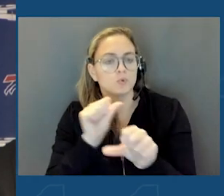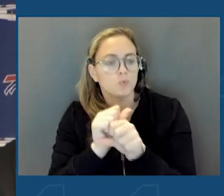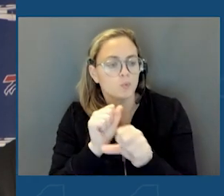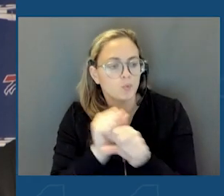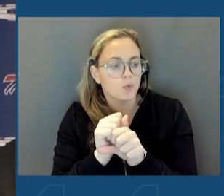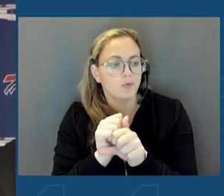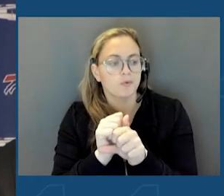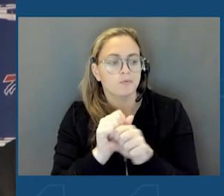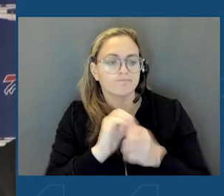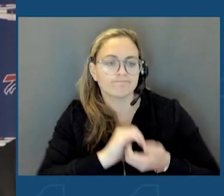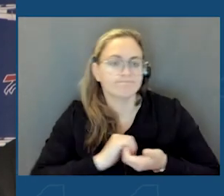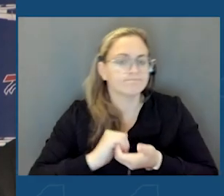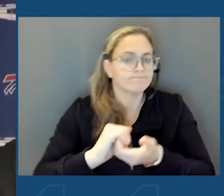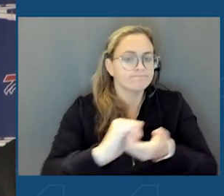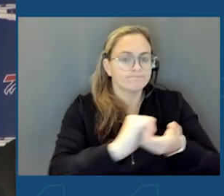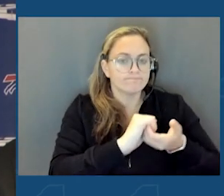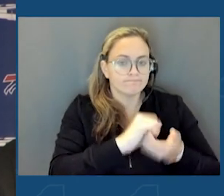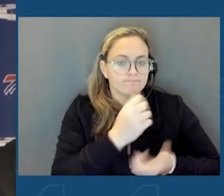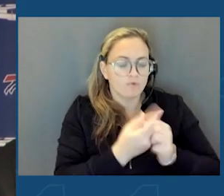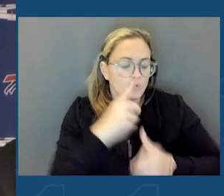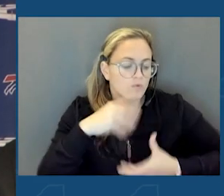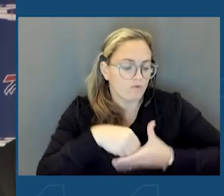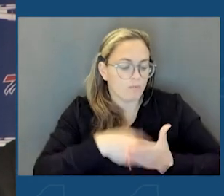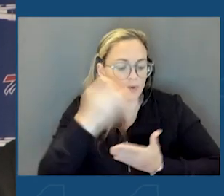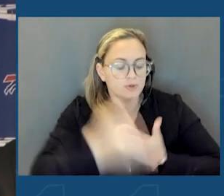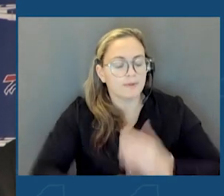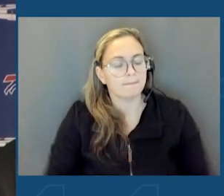with everyone involved in this project.